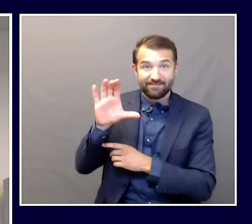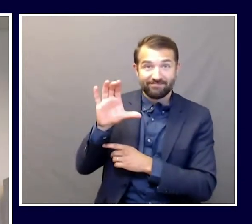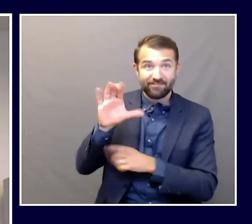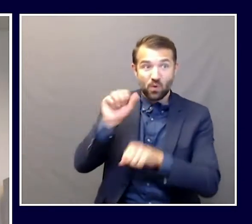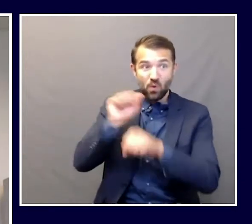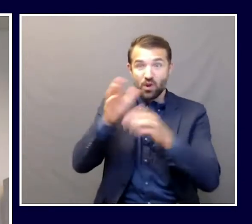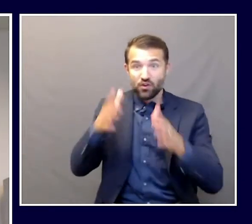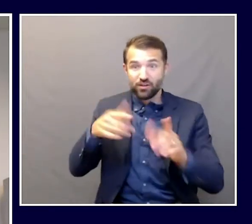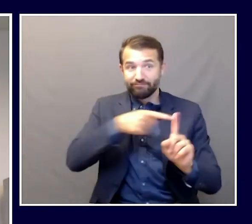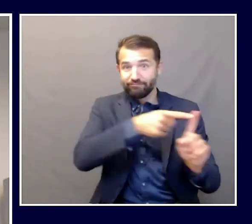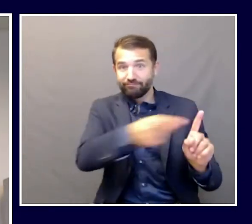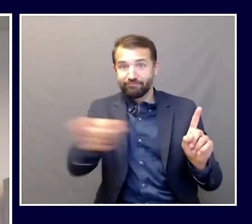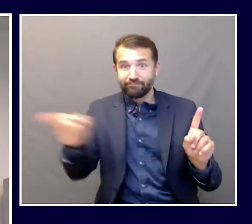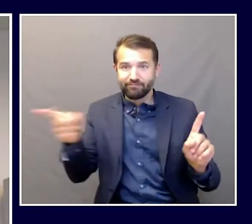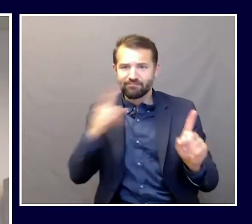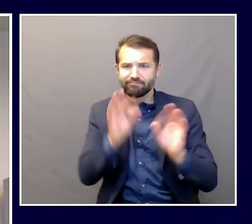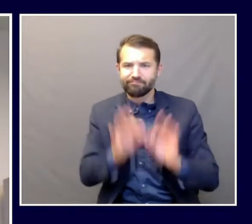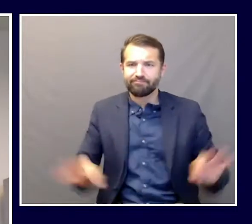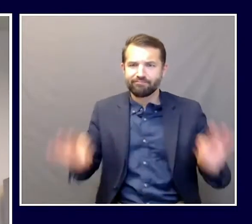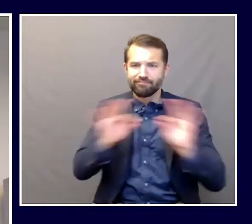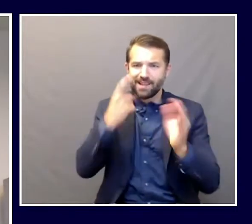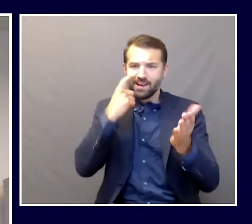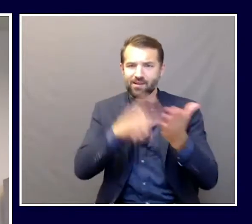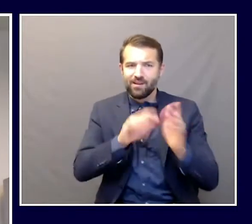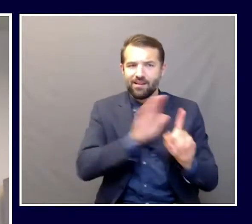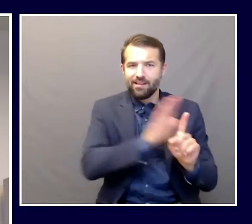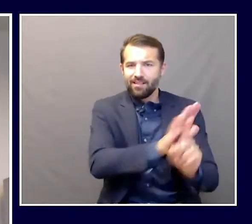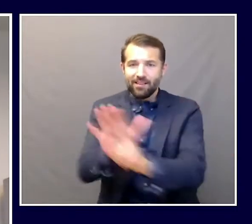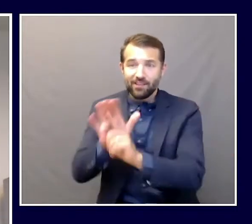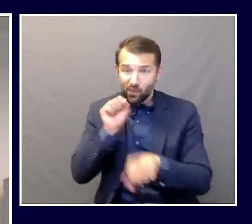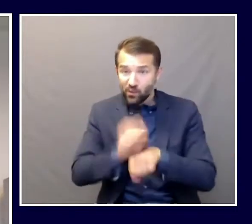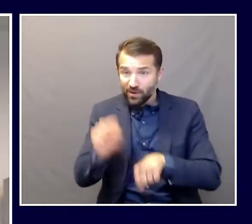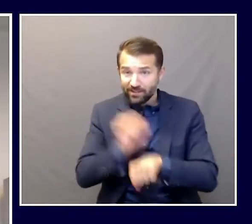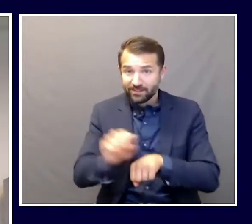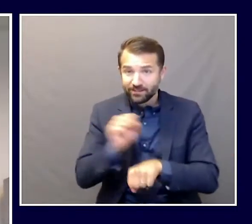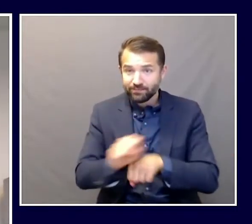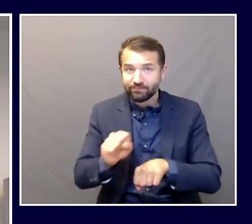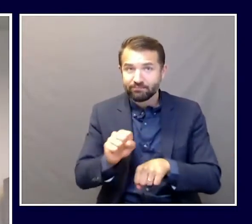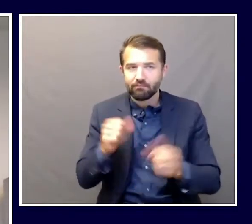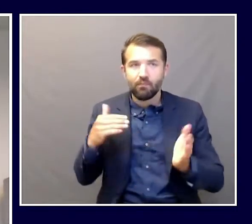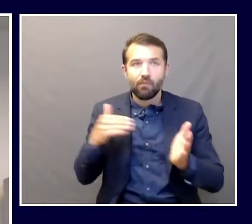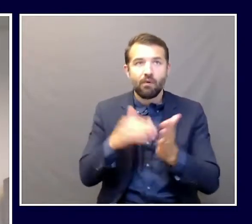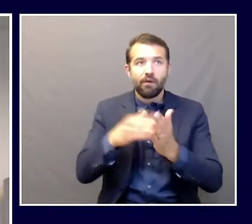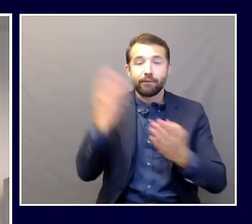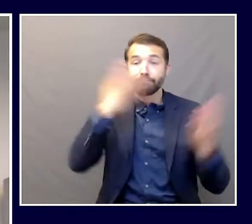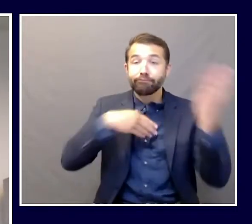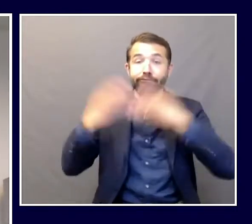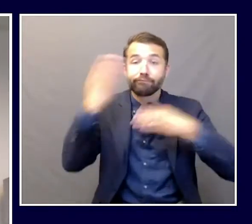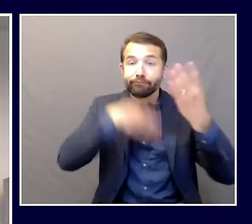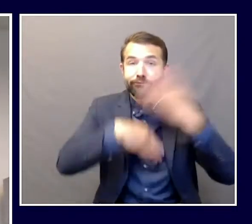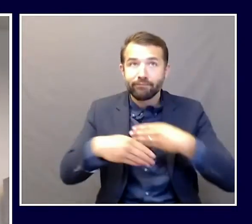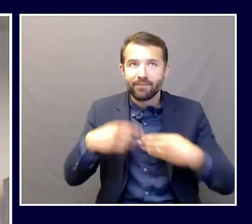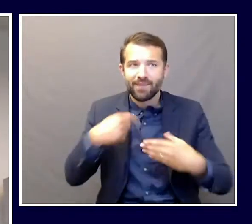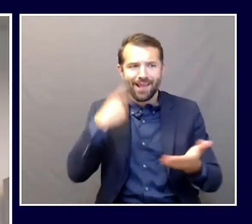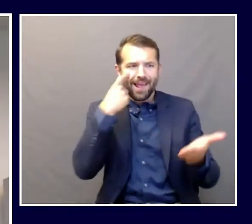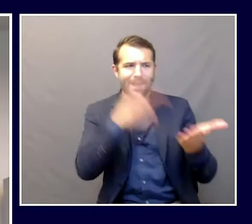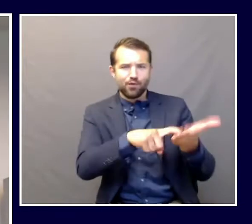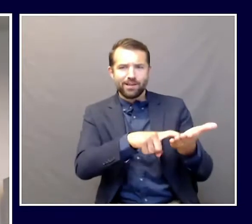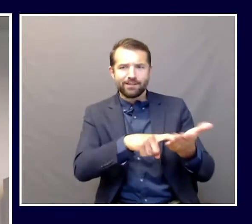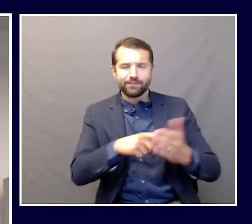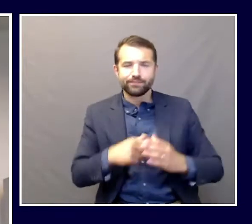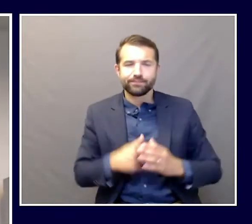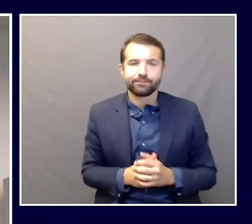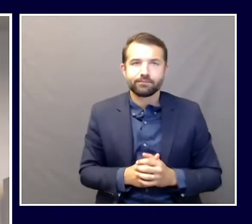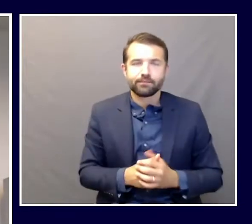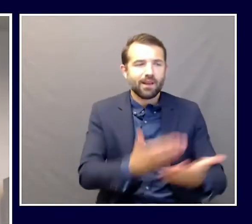go unrecognized. And this is my opportunity to do that. So on behalf of me, I'd like to take a thanks and offer my thanks